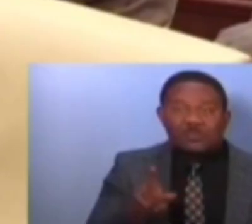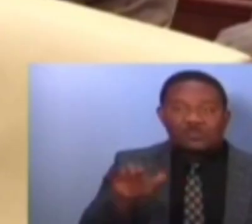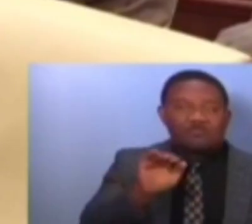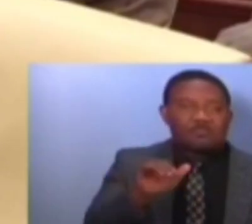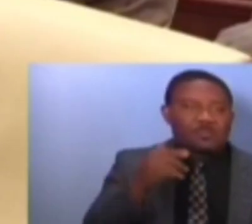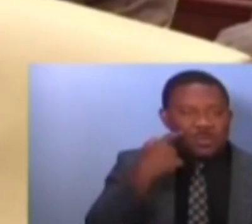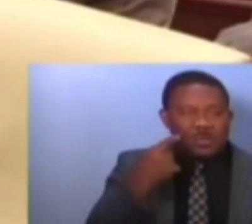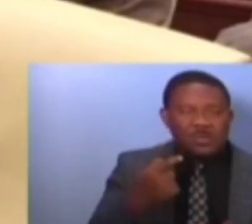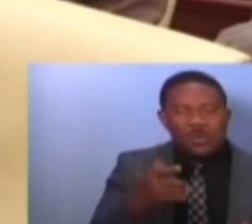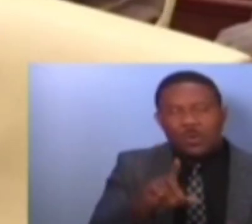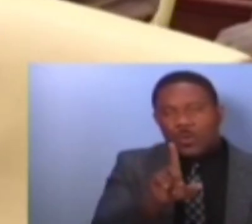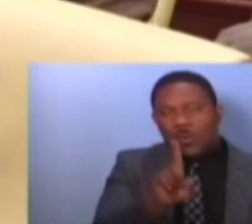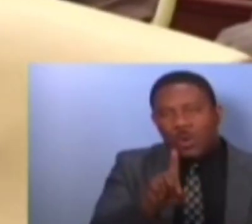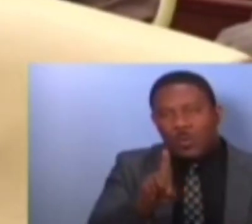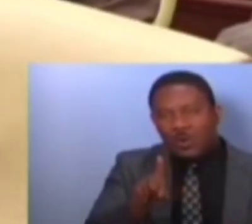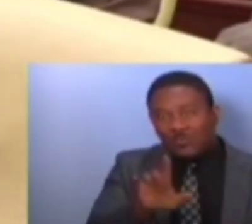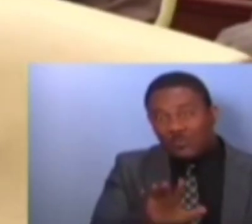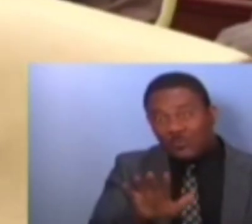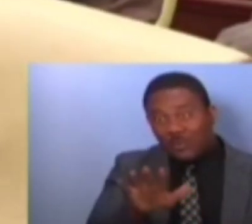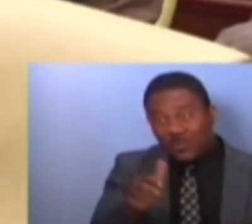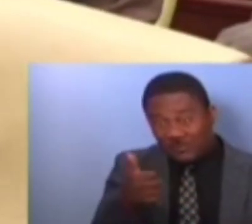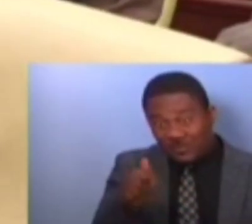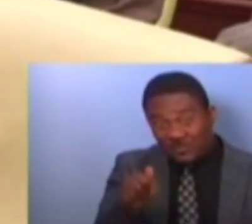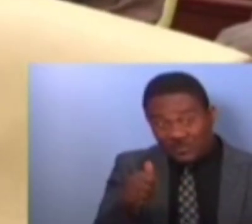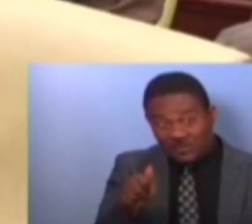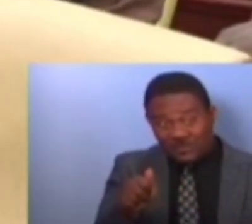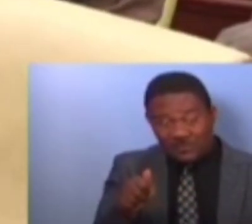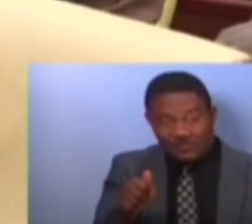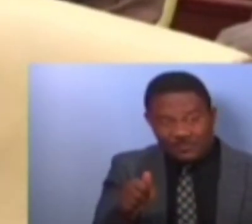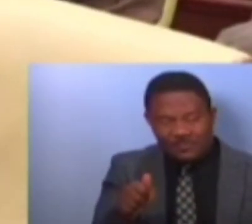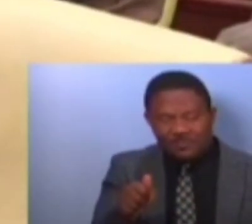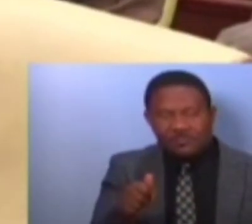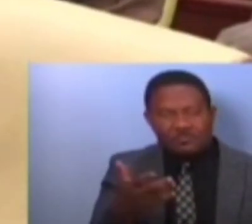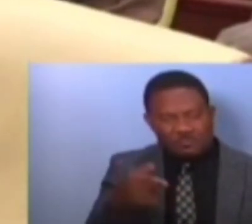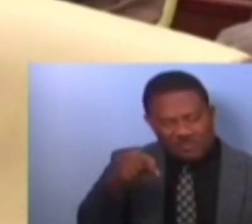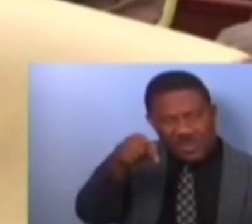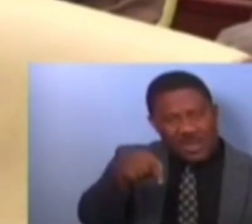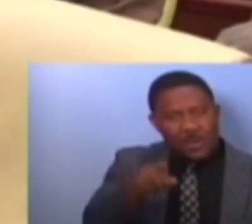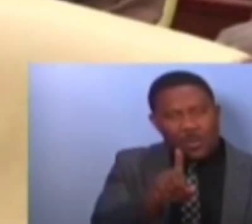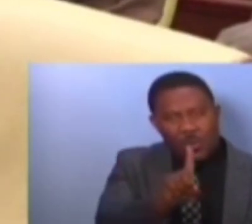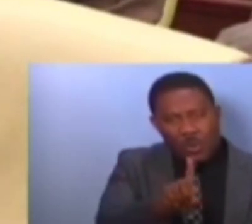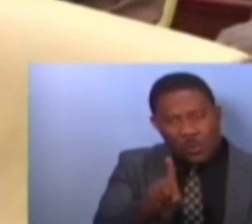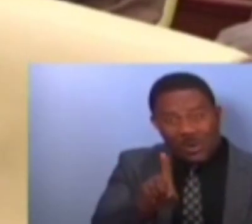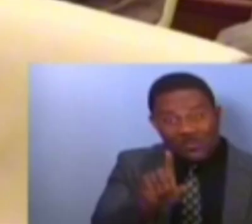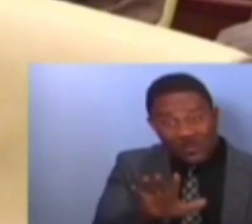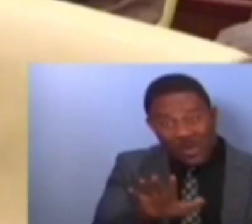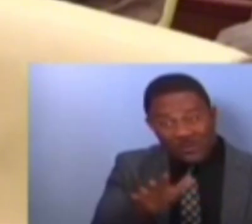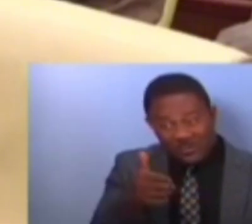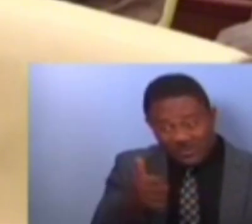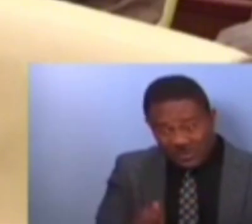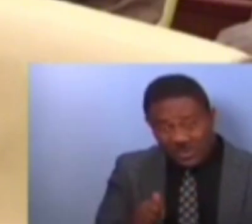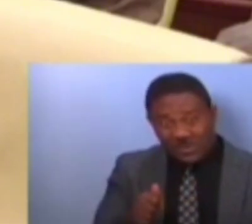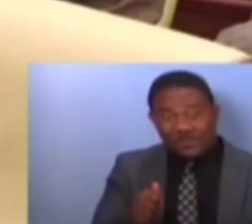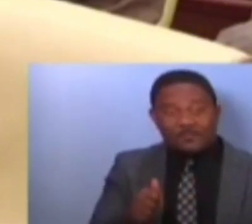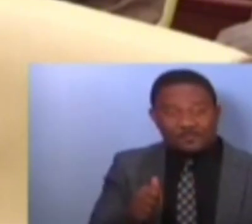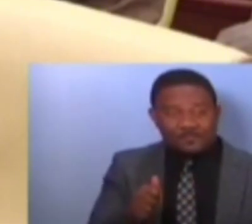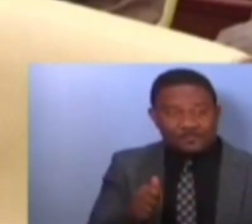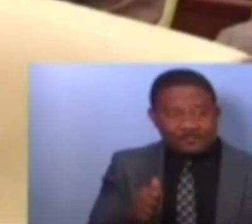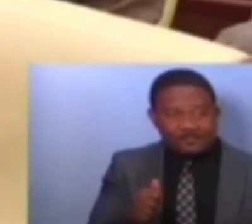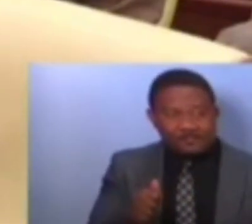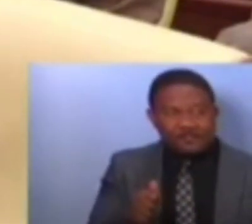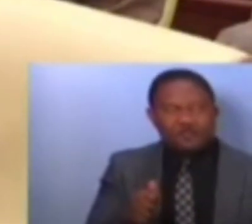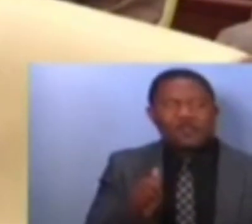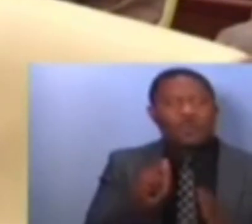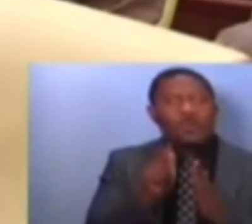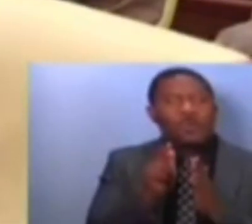orders 11510. And in 11510, it says, and I read, under rules of